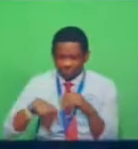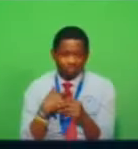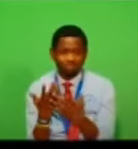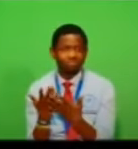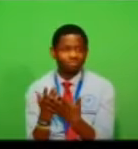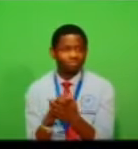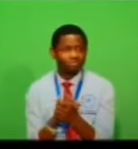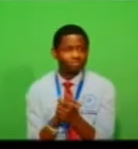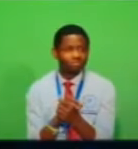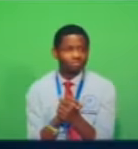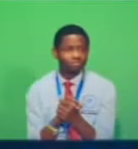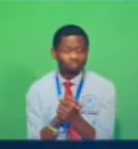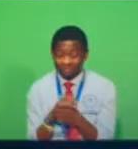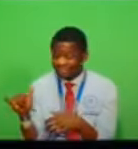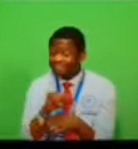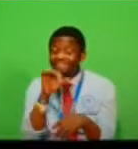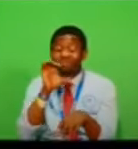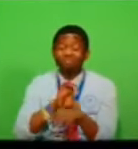And we were in the same church.